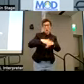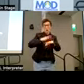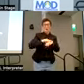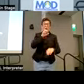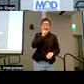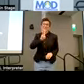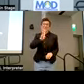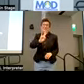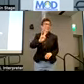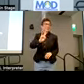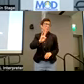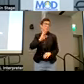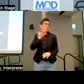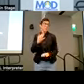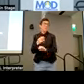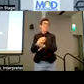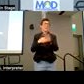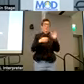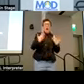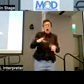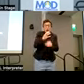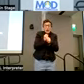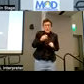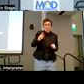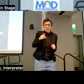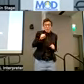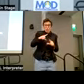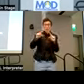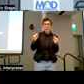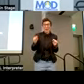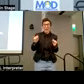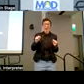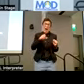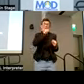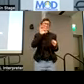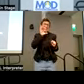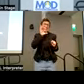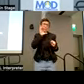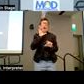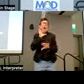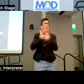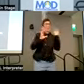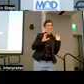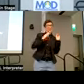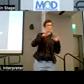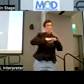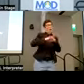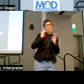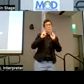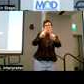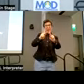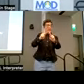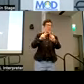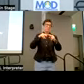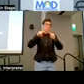67. I'm actually got my first social security check this week. Just so you know, I'm actually a senior citizen. All kidding aside, we need to get this